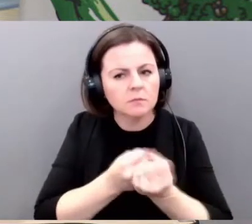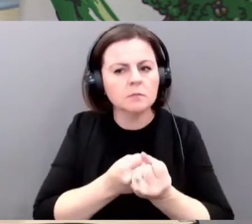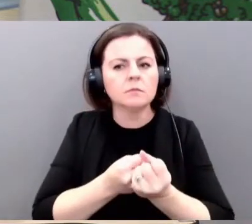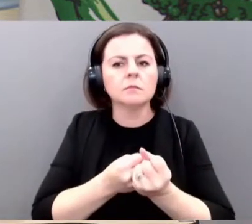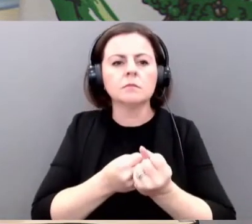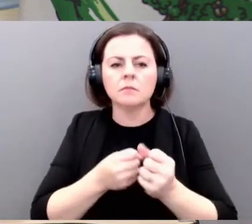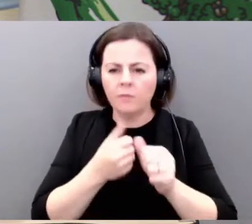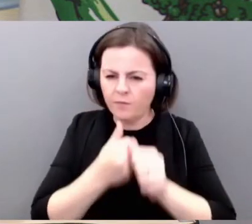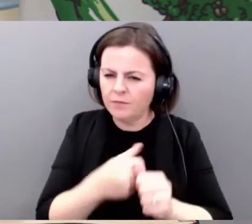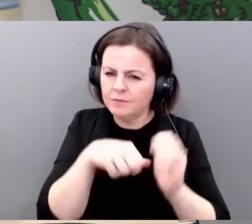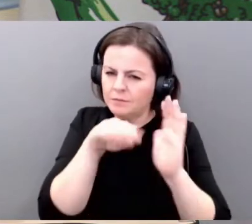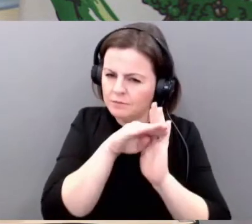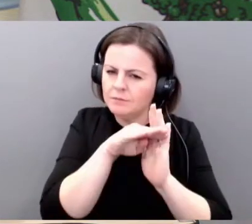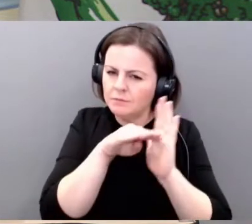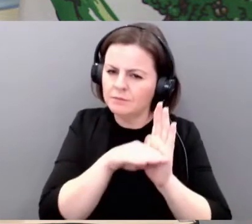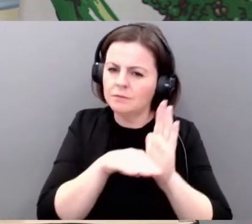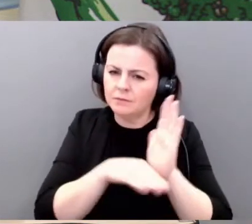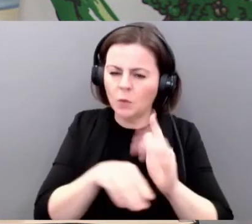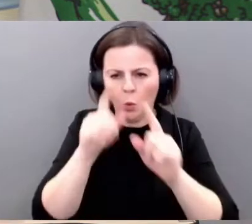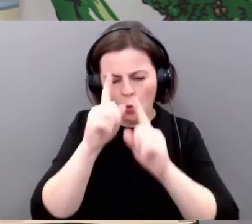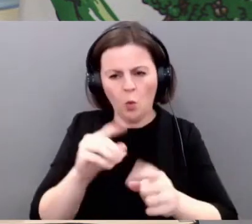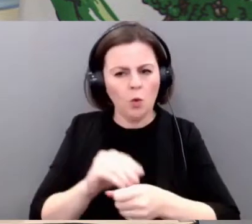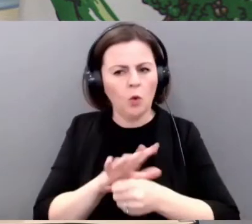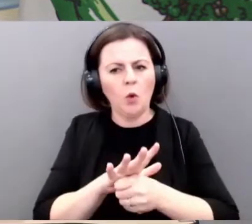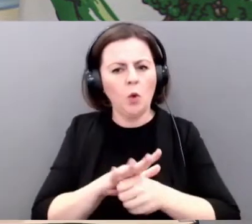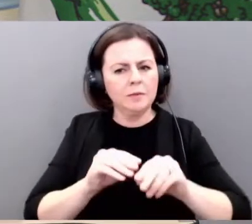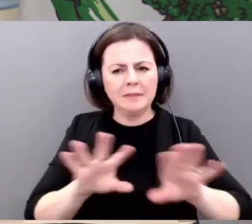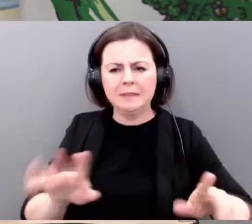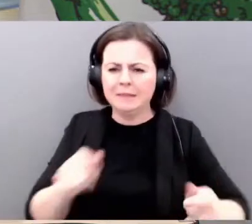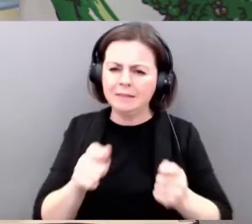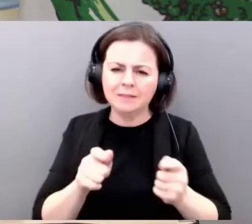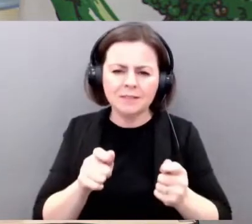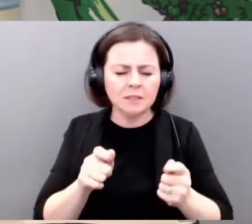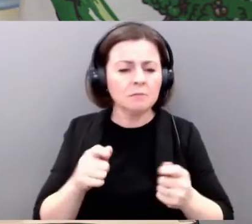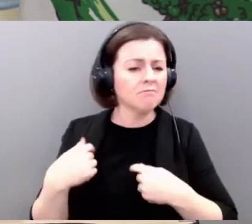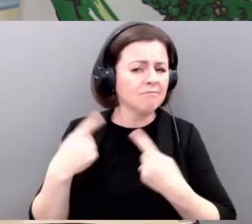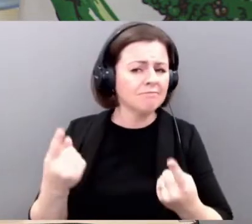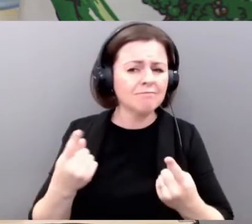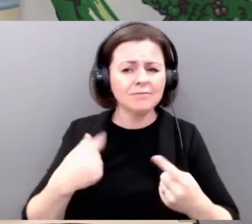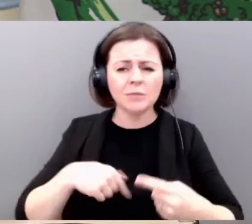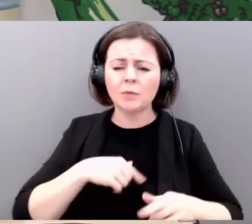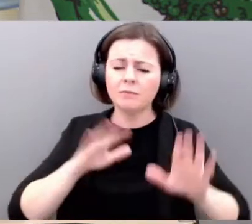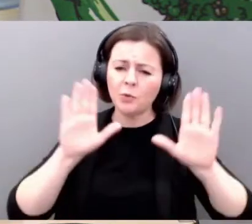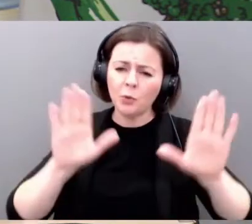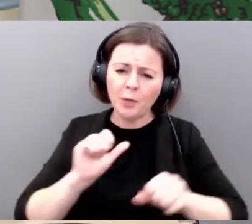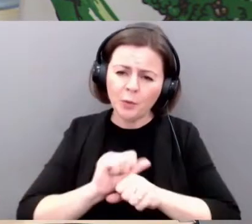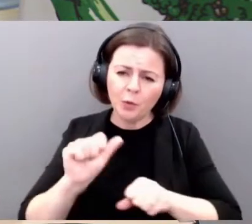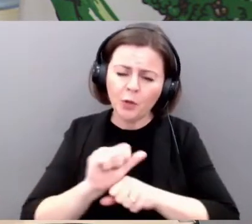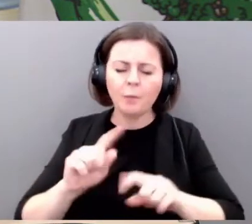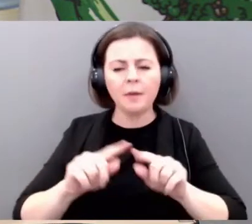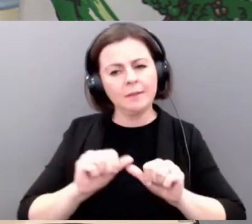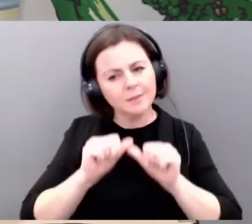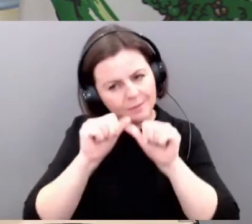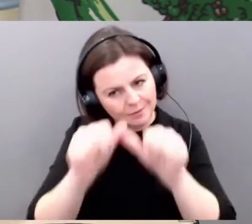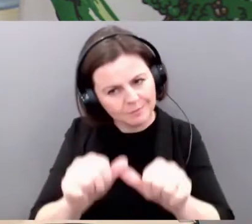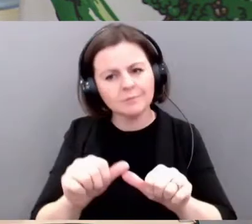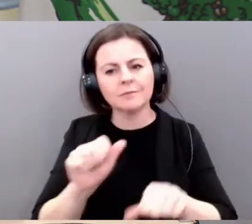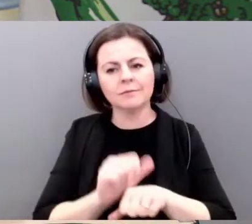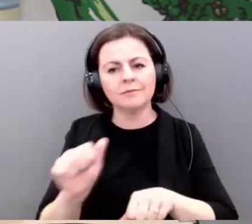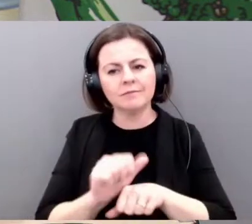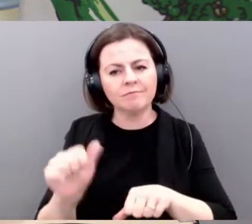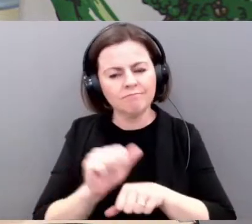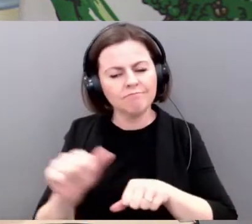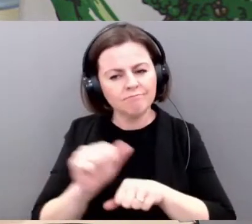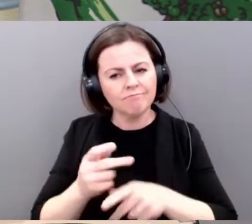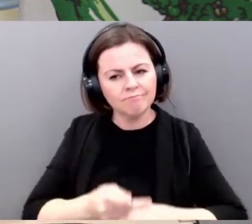spread of COVID-19 in this province. We've been doing amazing work. We just need it to continue. So with that, I'll turn it over to Dr. Morrison